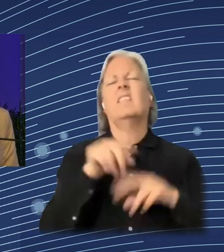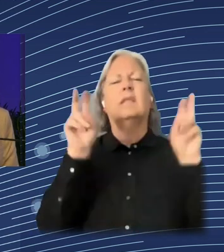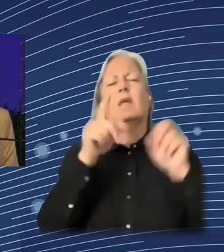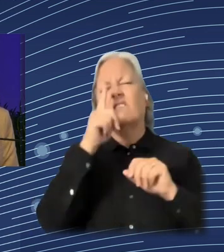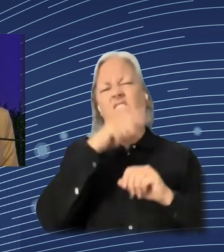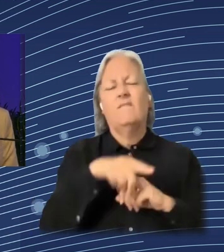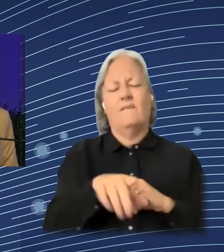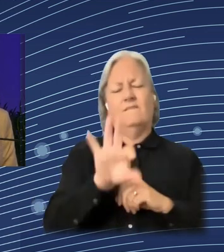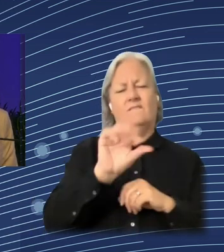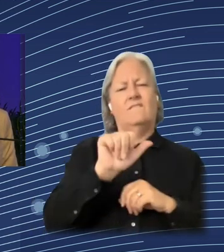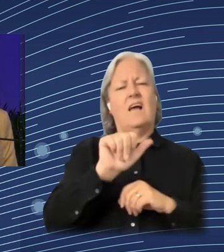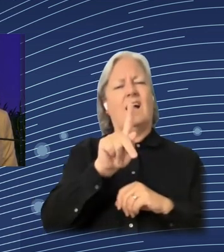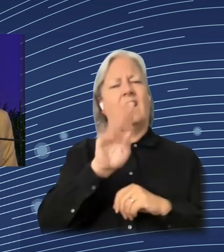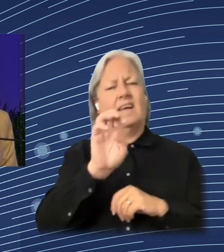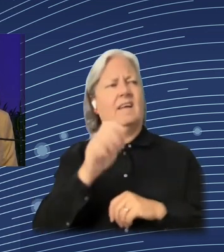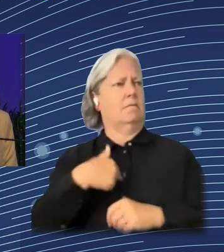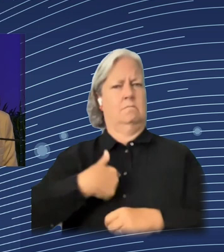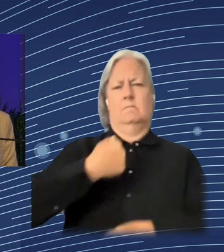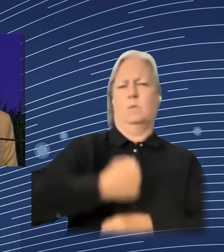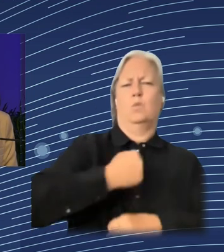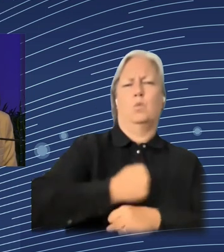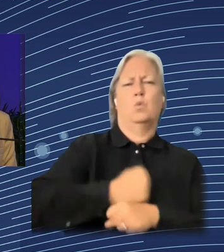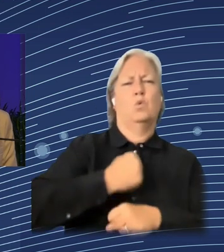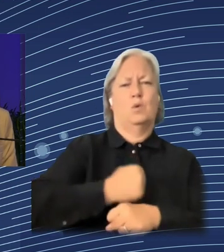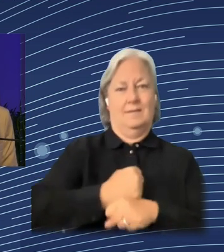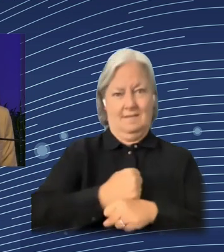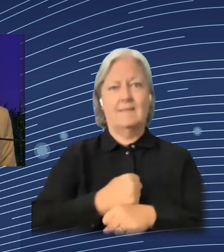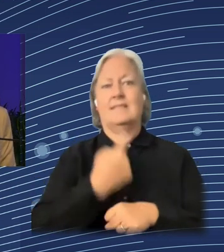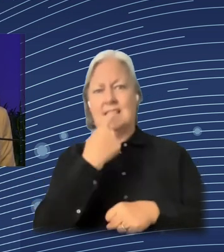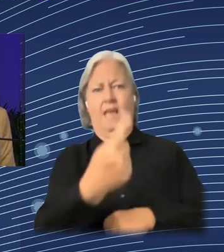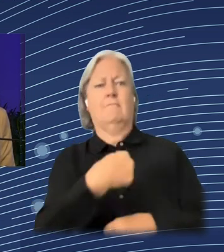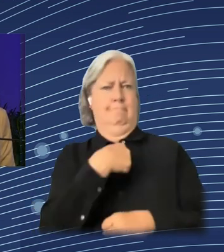fake employers that transmit fake declarations,